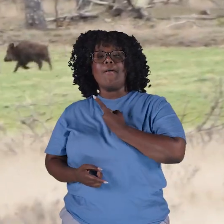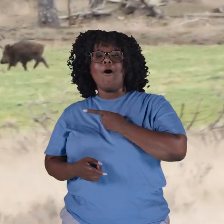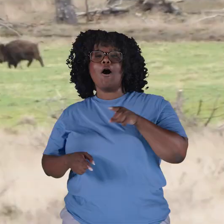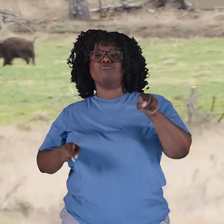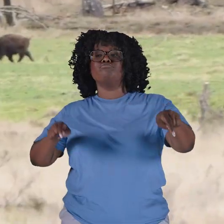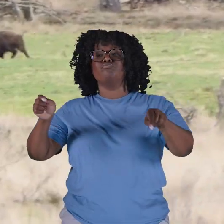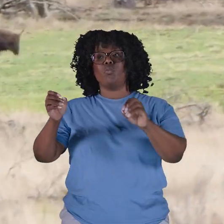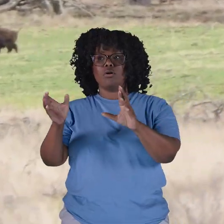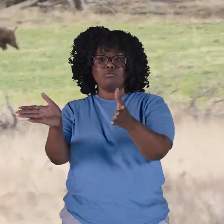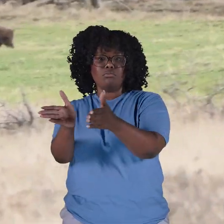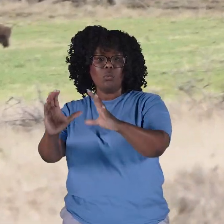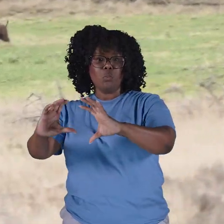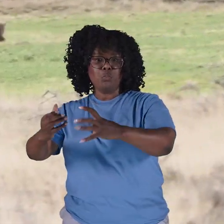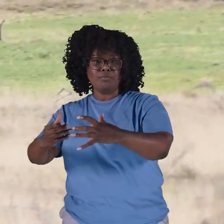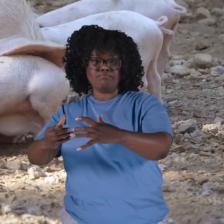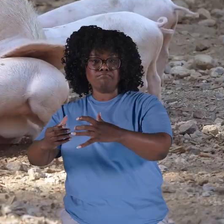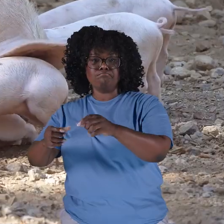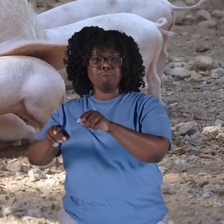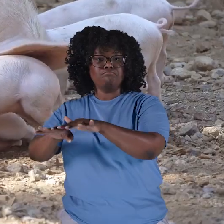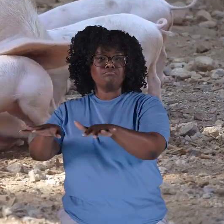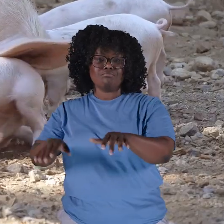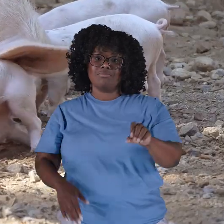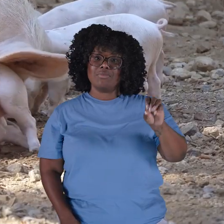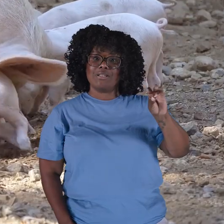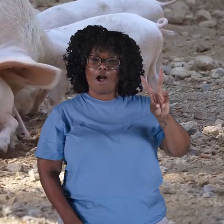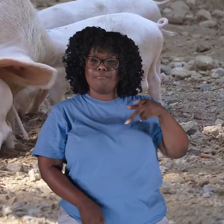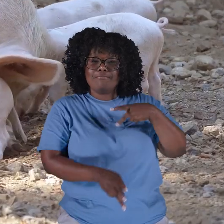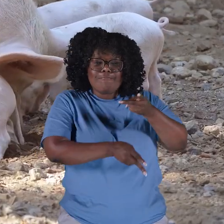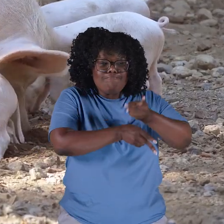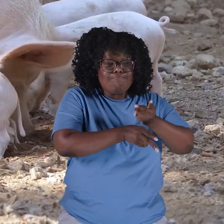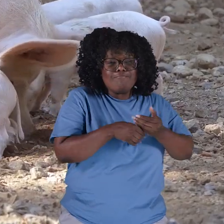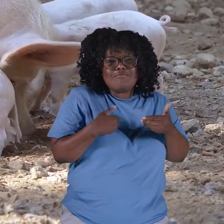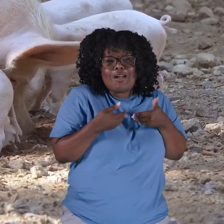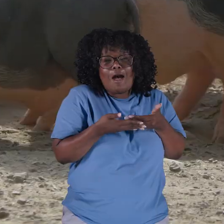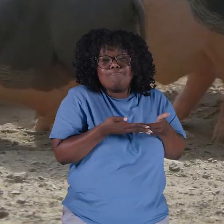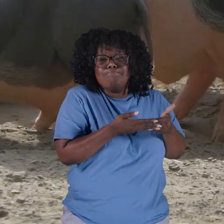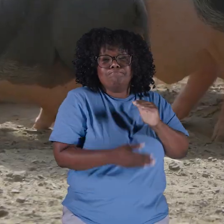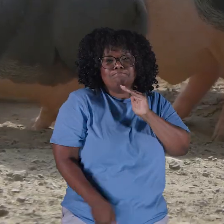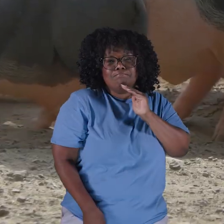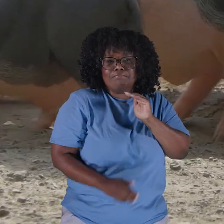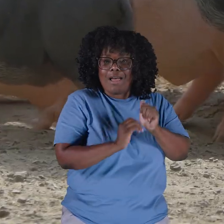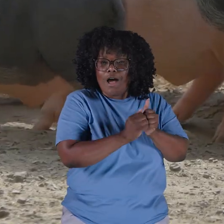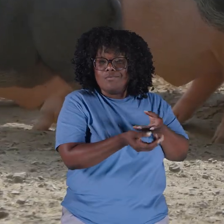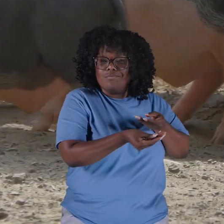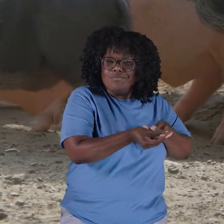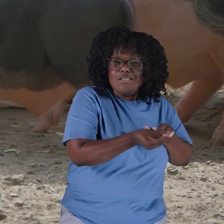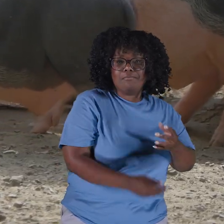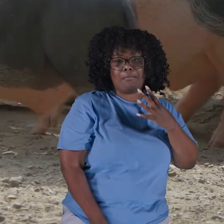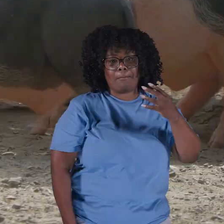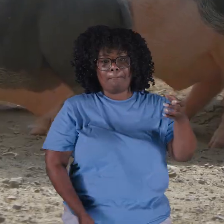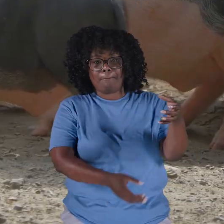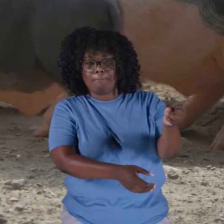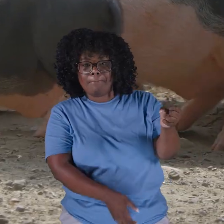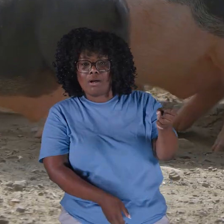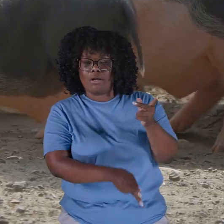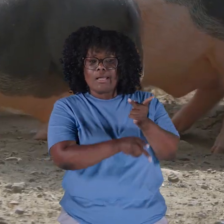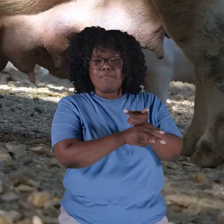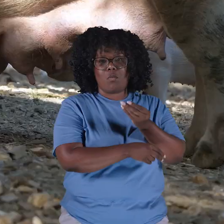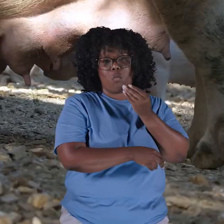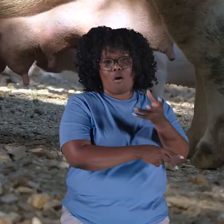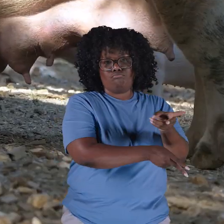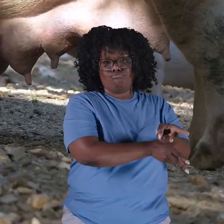or in small groups. Sows take good care of their young by feeding them milk and keeping them warm.